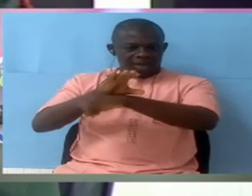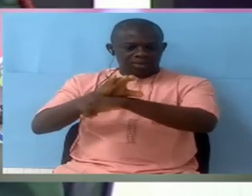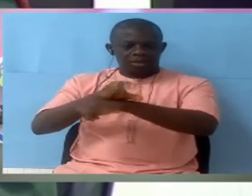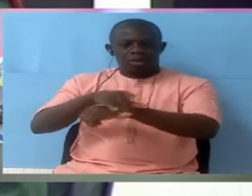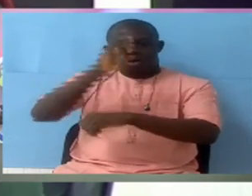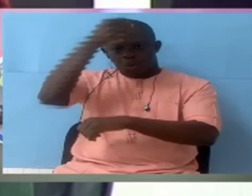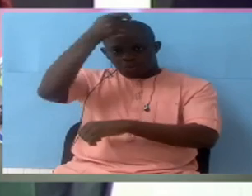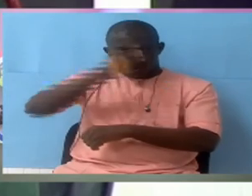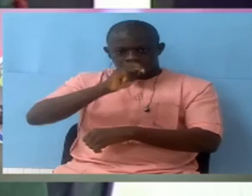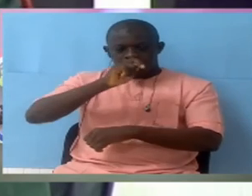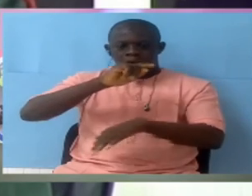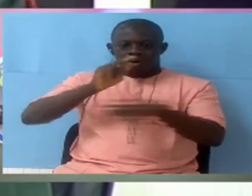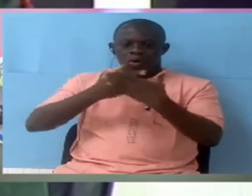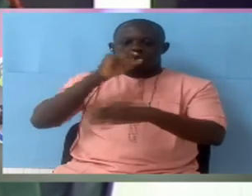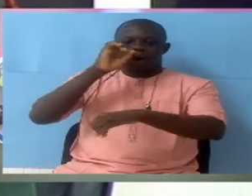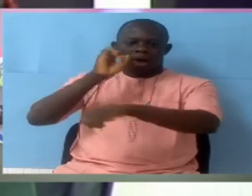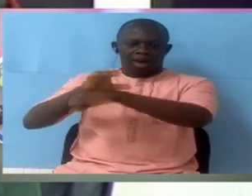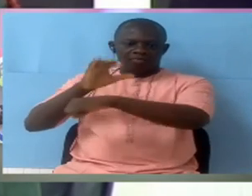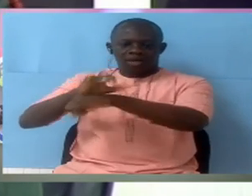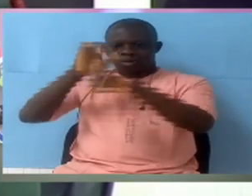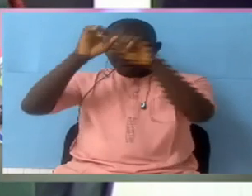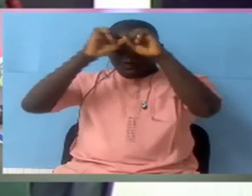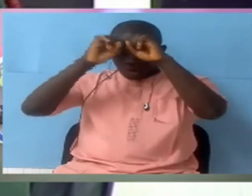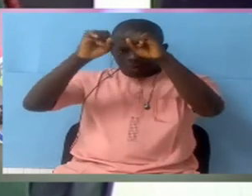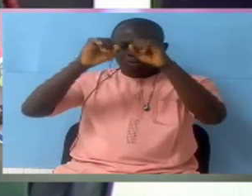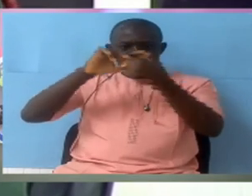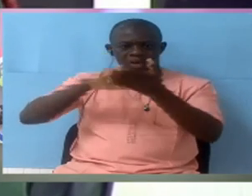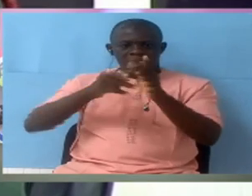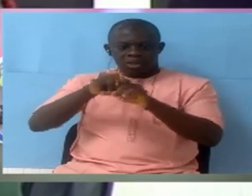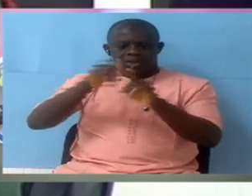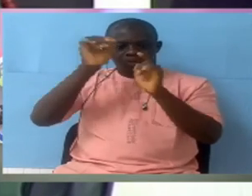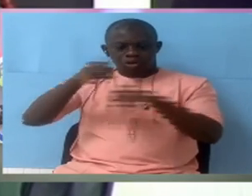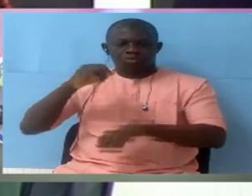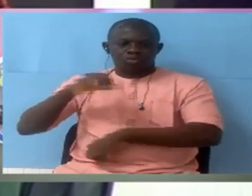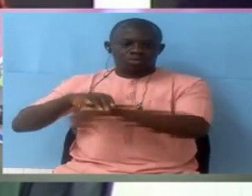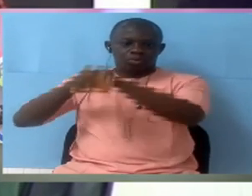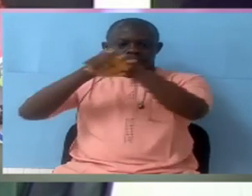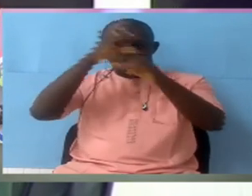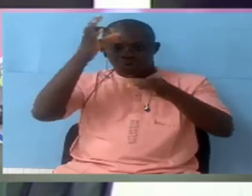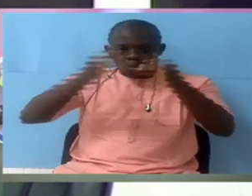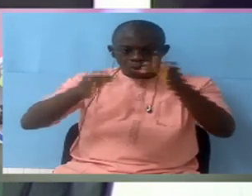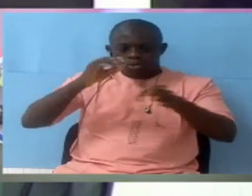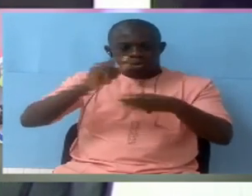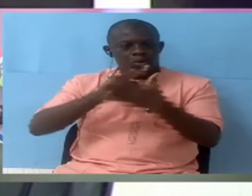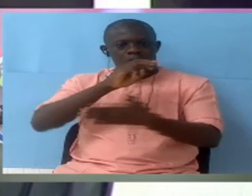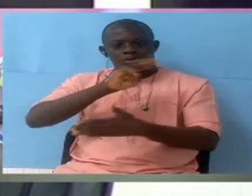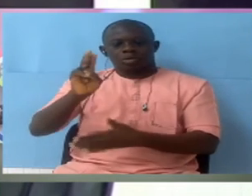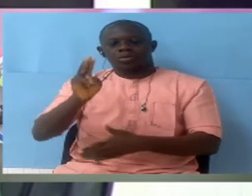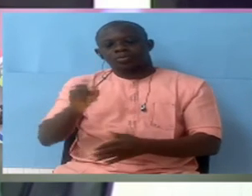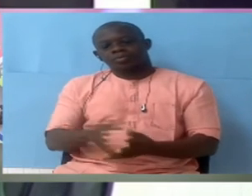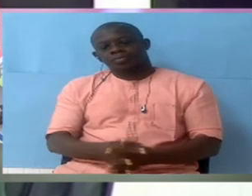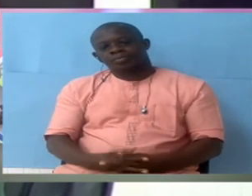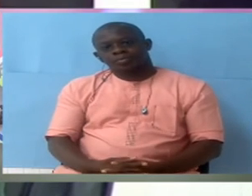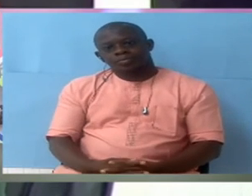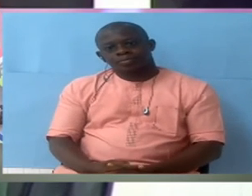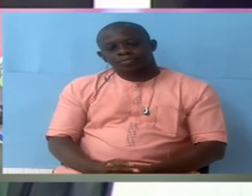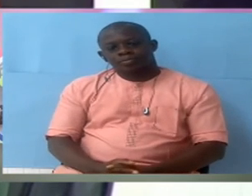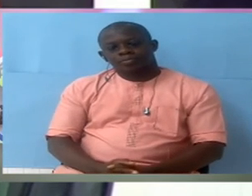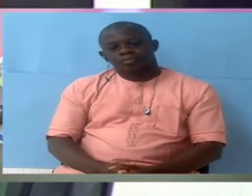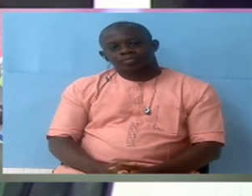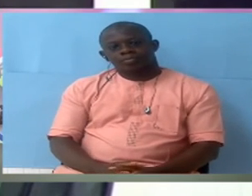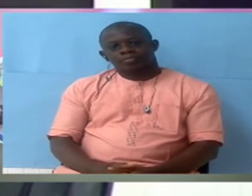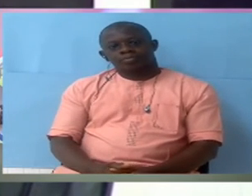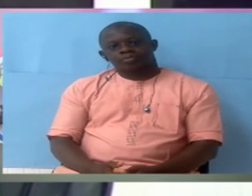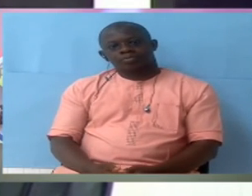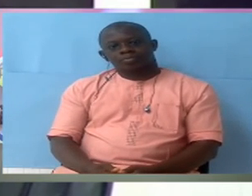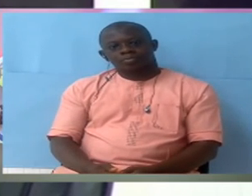government whether this can be prosecuted or not. Na ki nga xamne mom mo jité mbiri ñi ñoo yobbu pour atelene mo wara joxe won digal